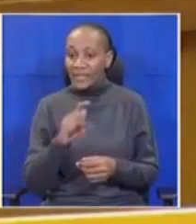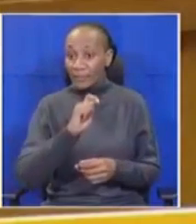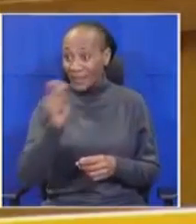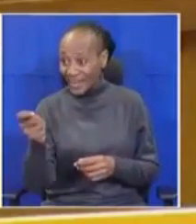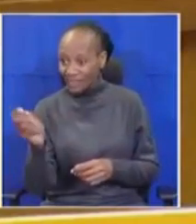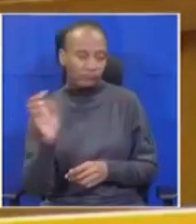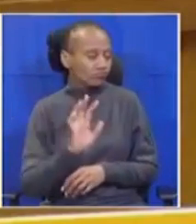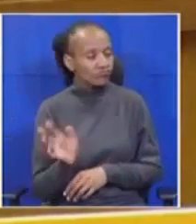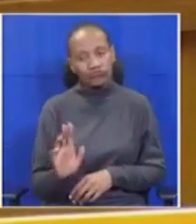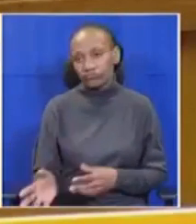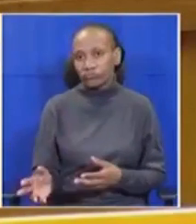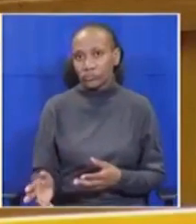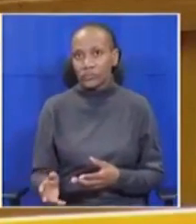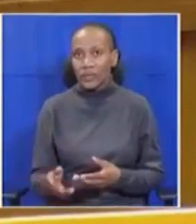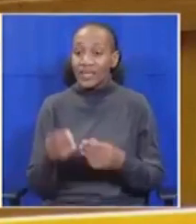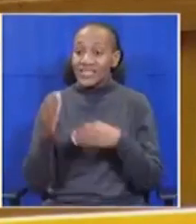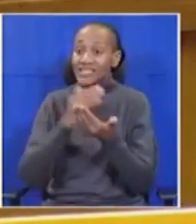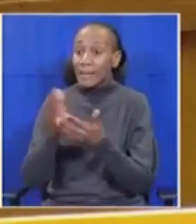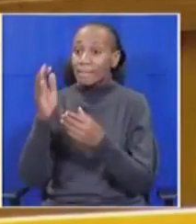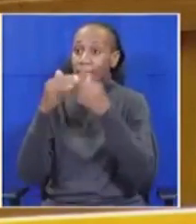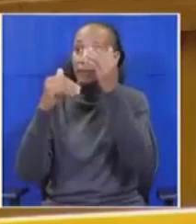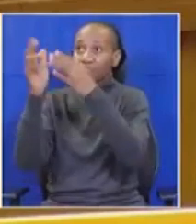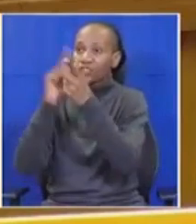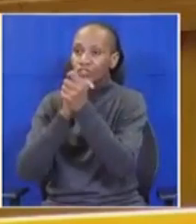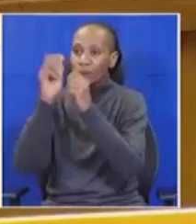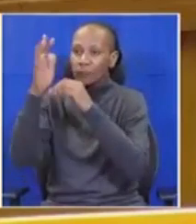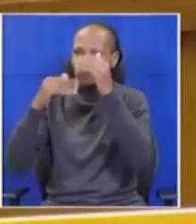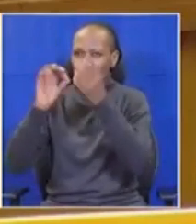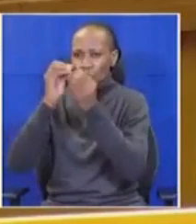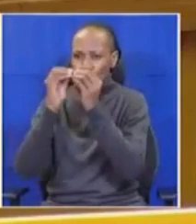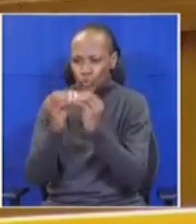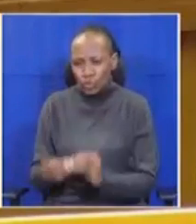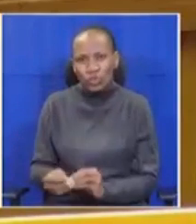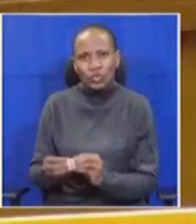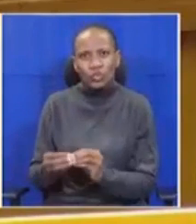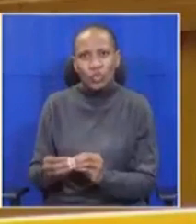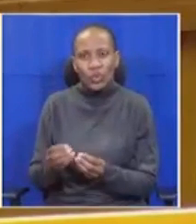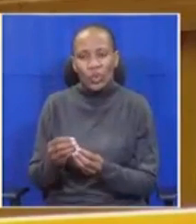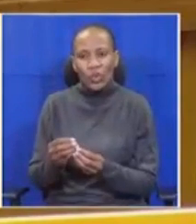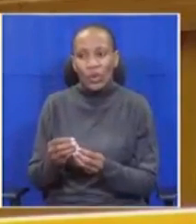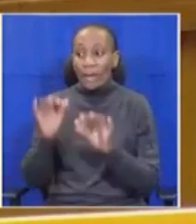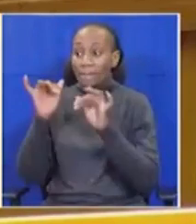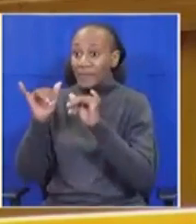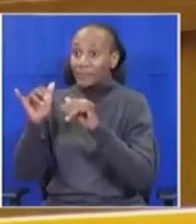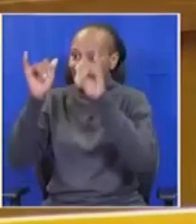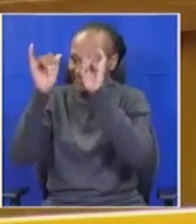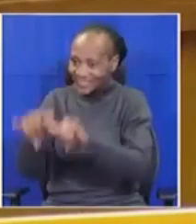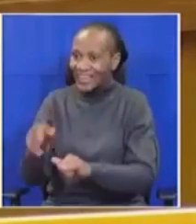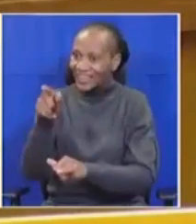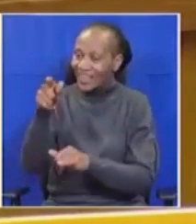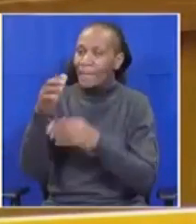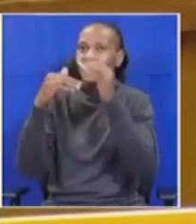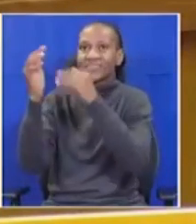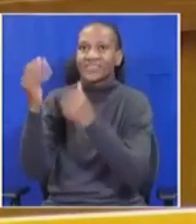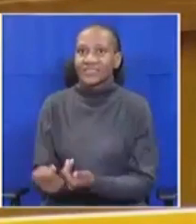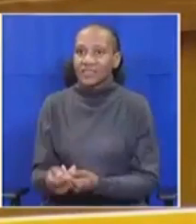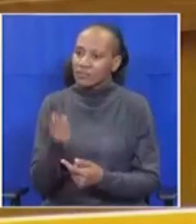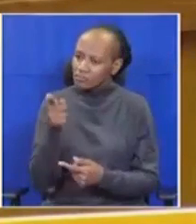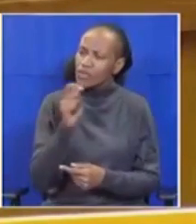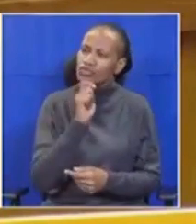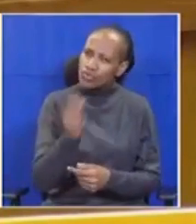compensation and transforming them into living abodes for our people. And if that is not true, that